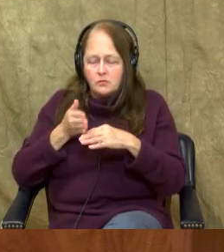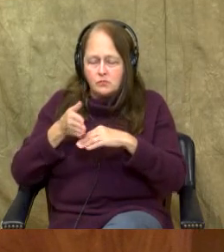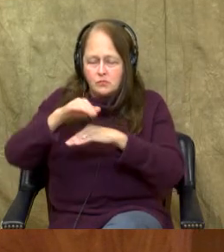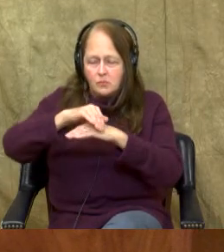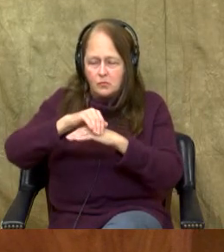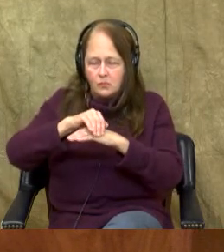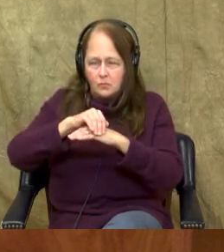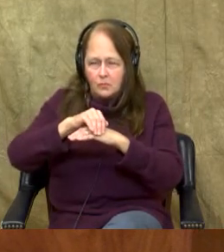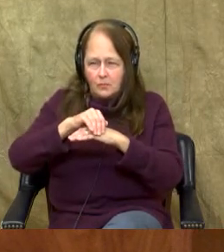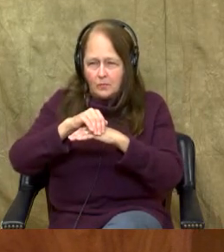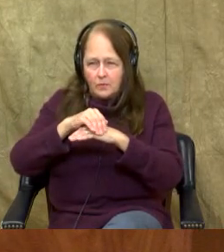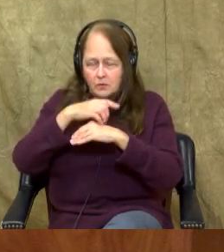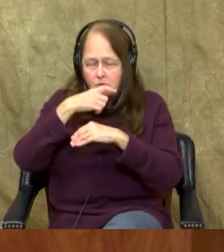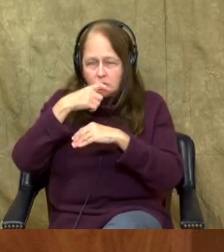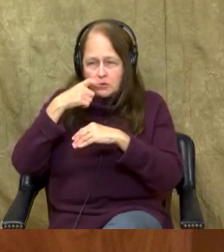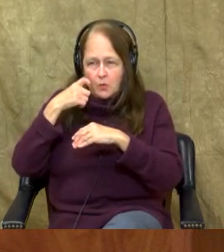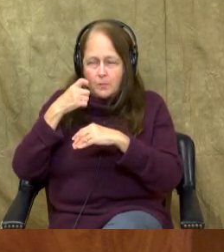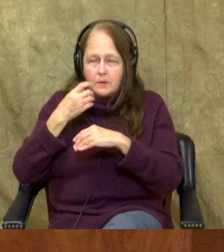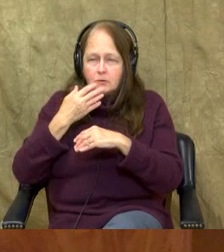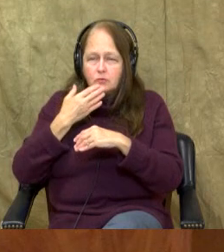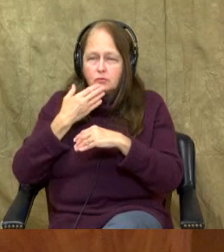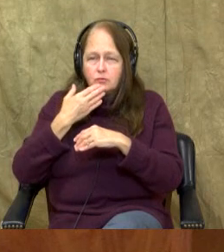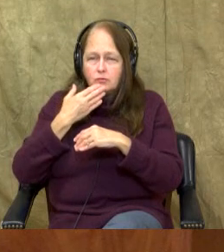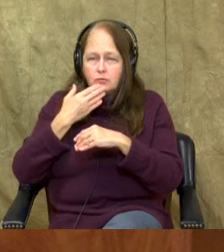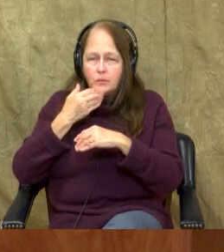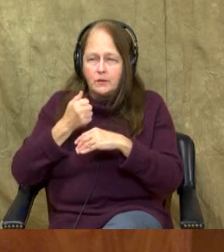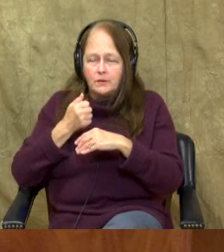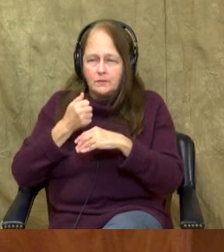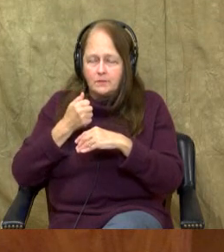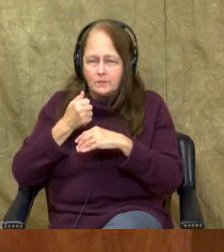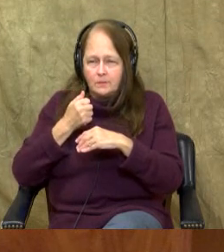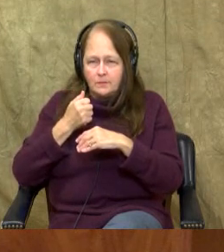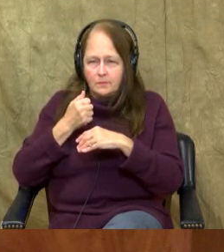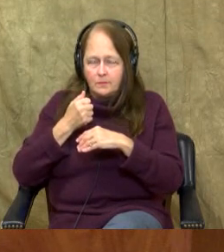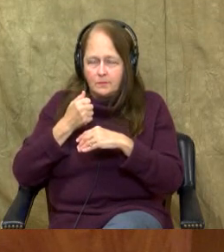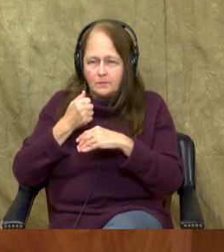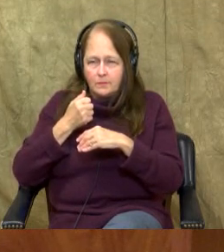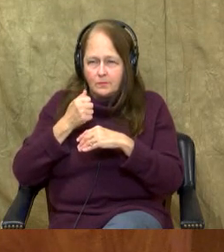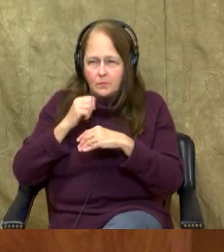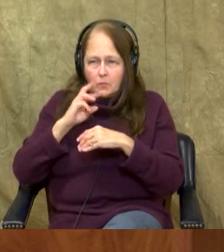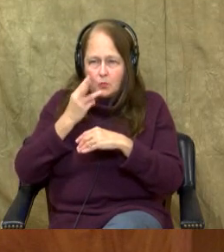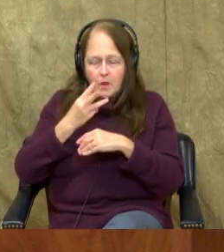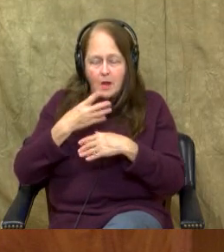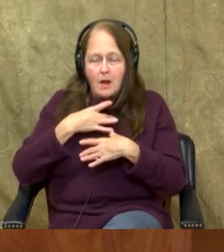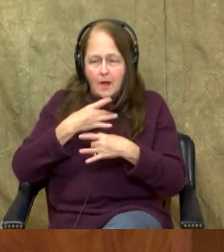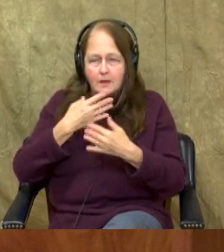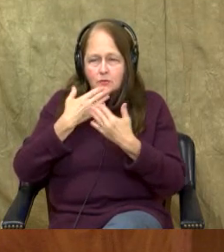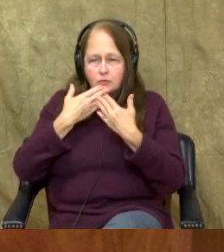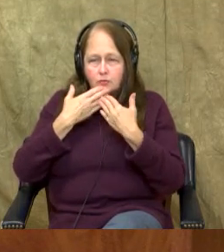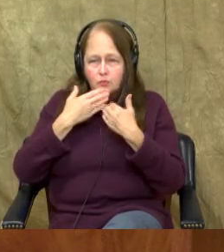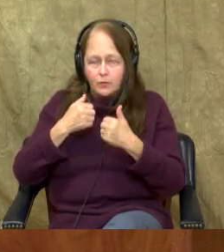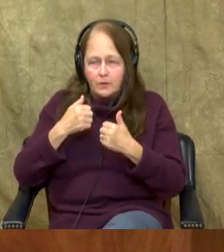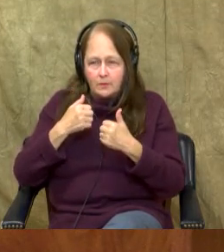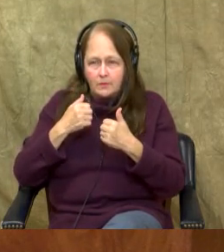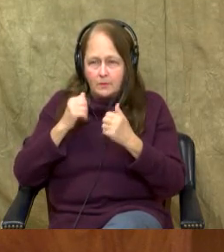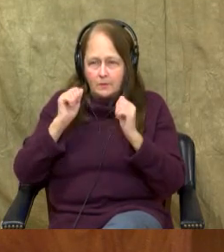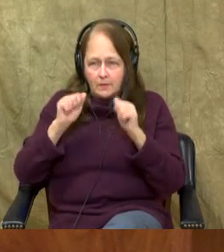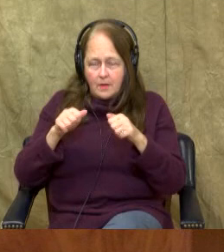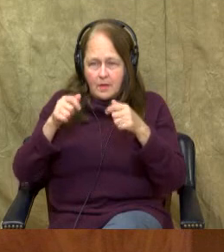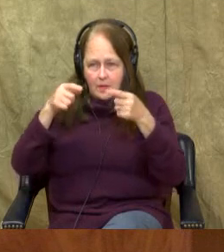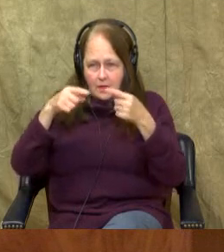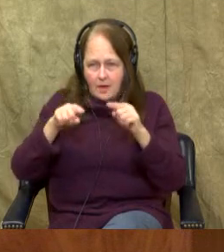like a syrupy sweet? Well, that would be awesome because we all like sweets, even though we probably can't have them all the